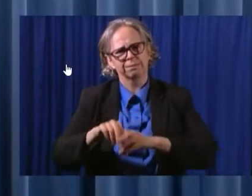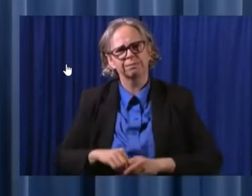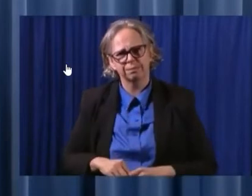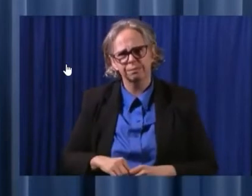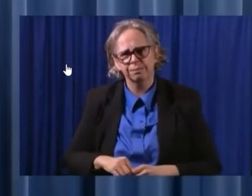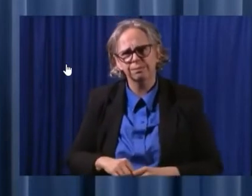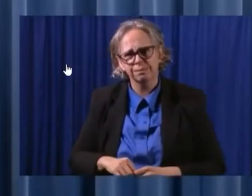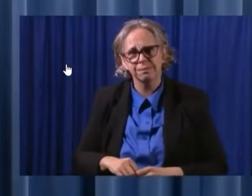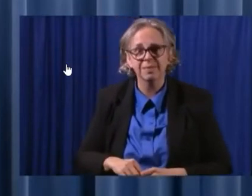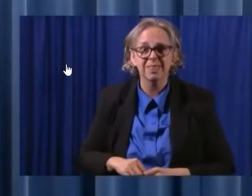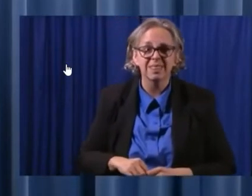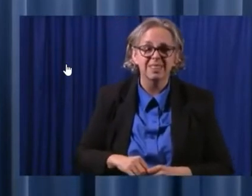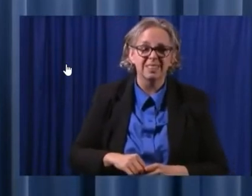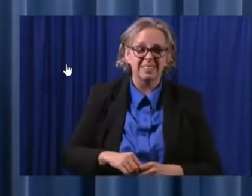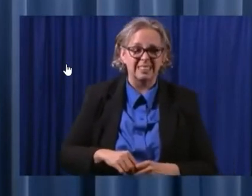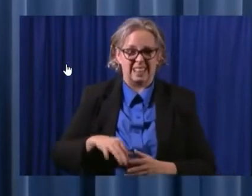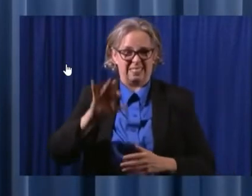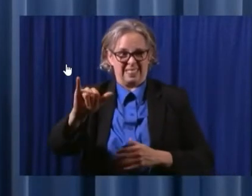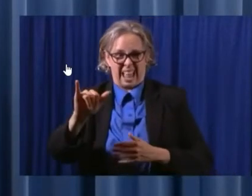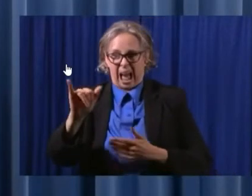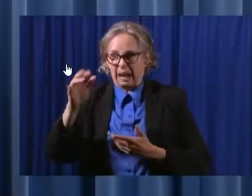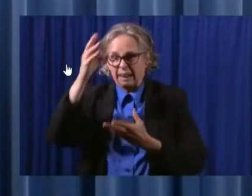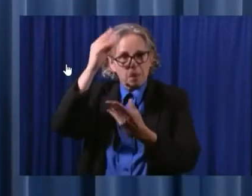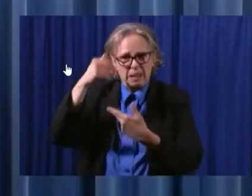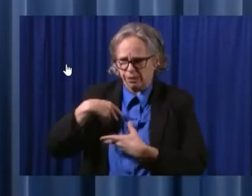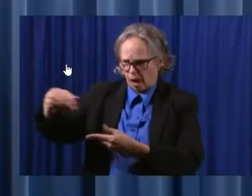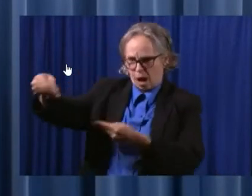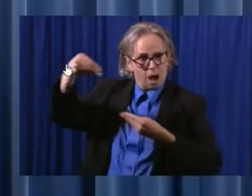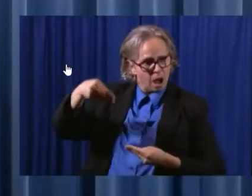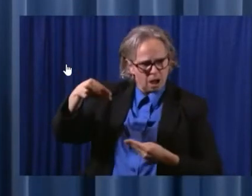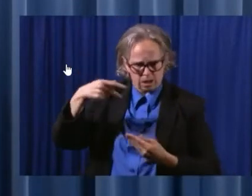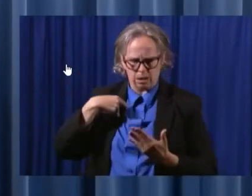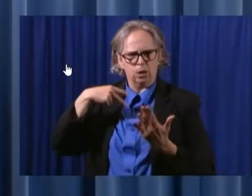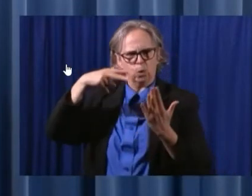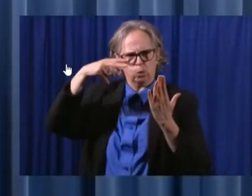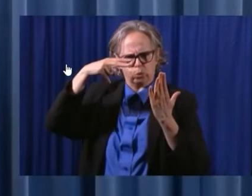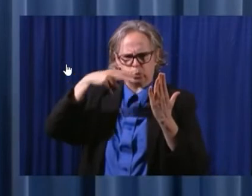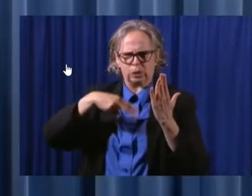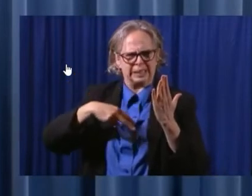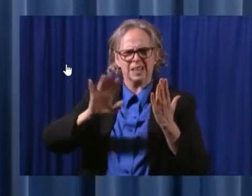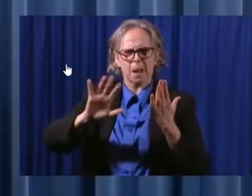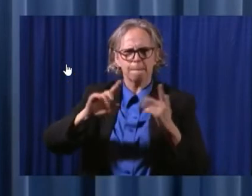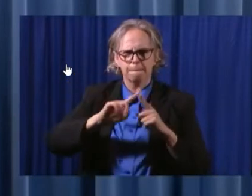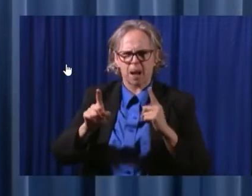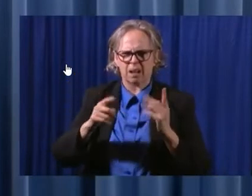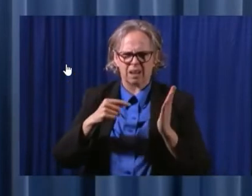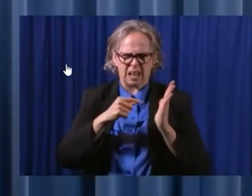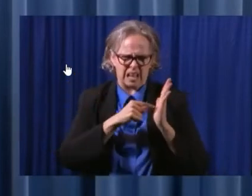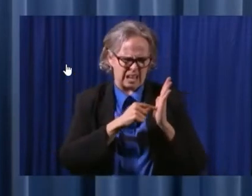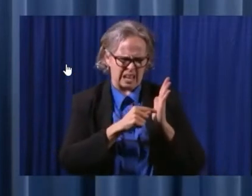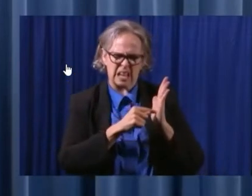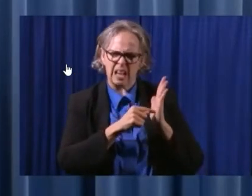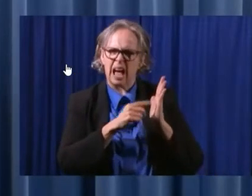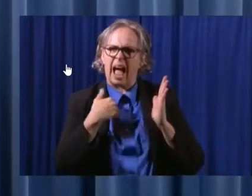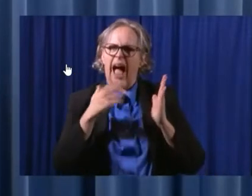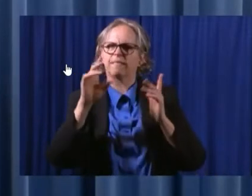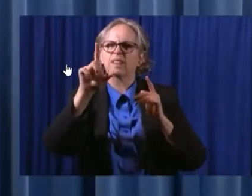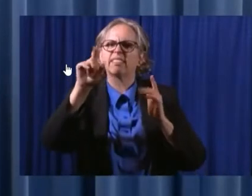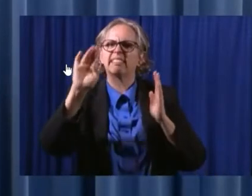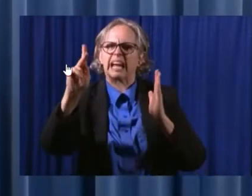through this report, there will be places where you can click on and get these guidelines or get these sources